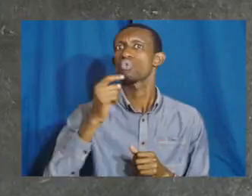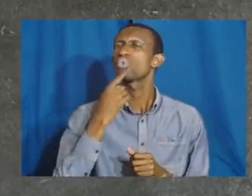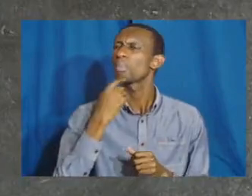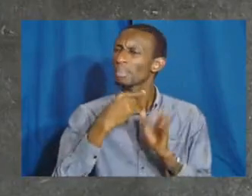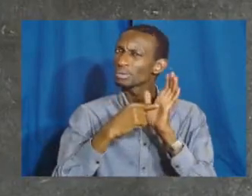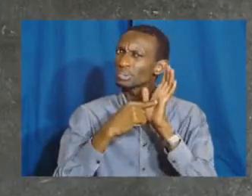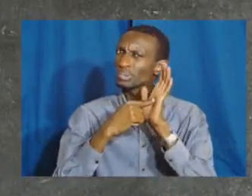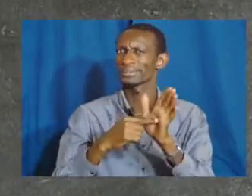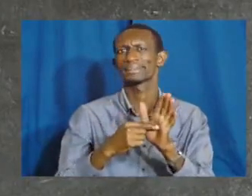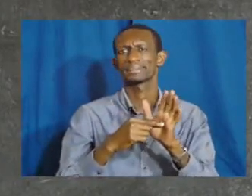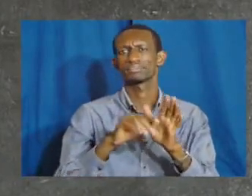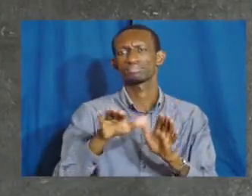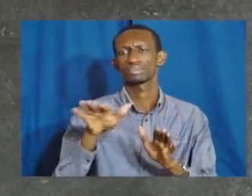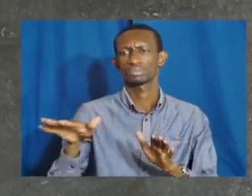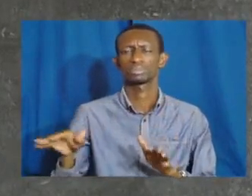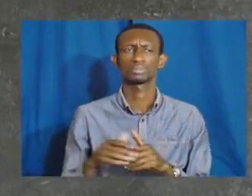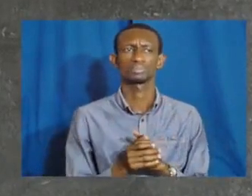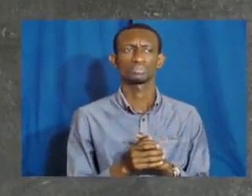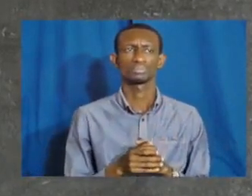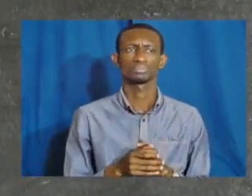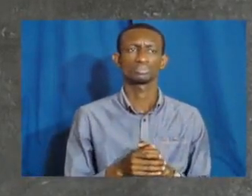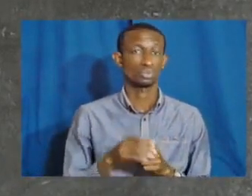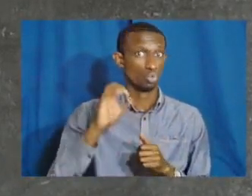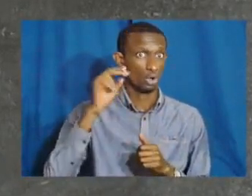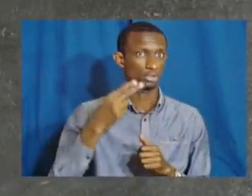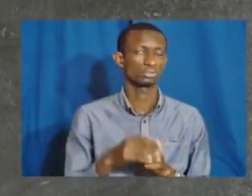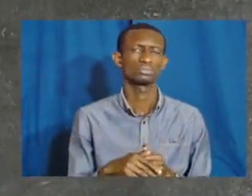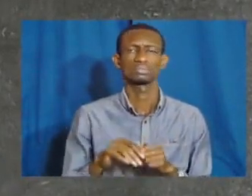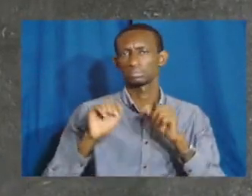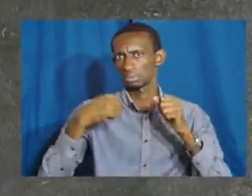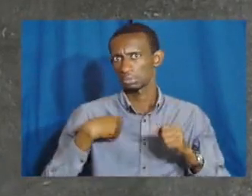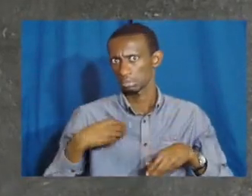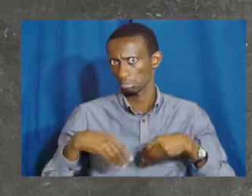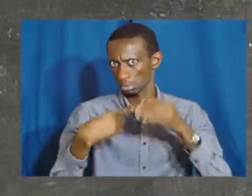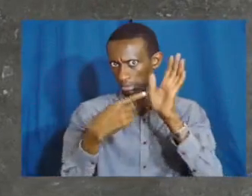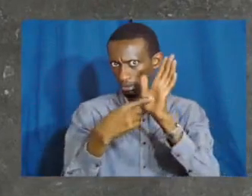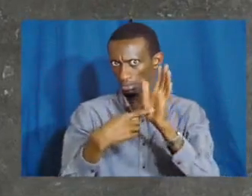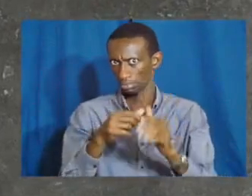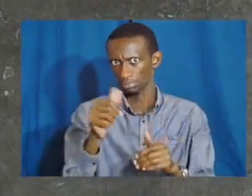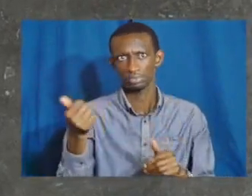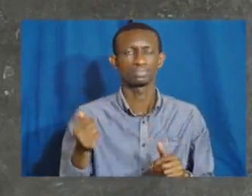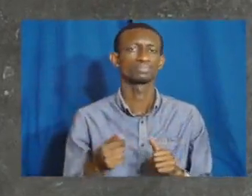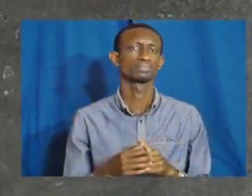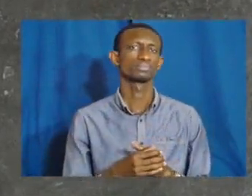OH. We can use another example. Let's give another example.